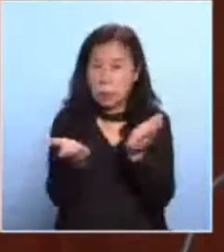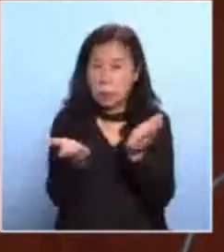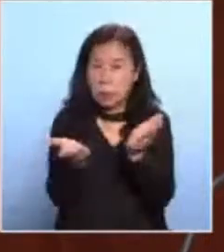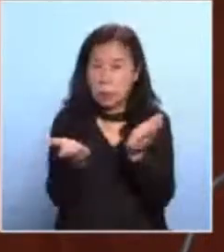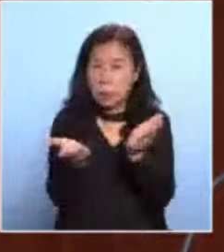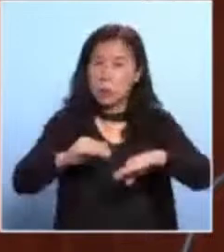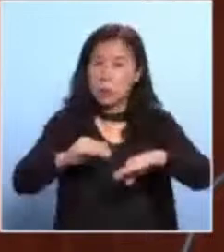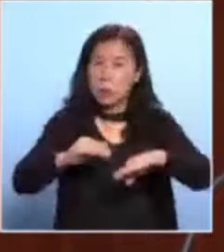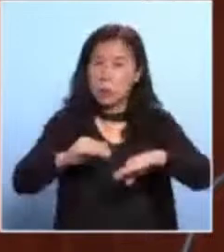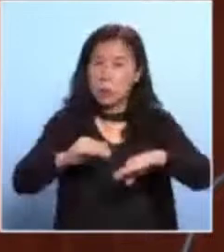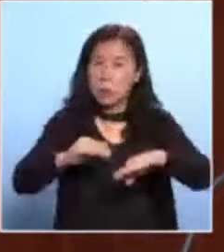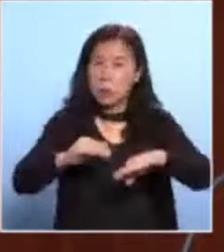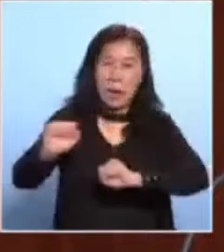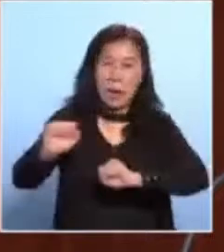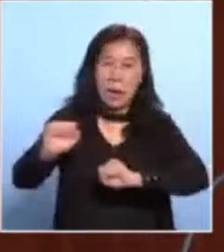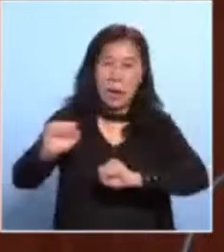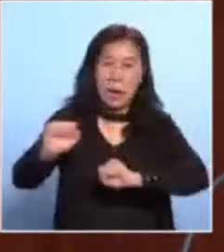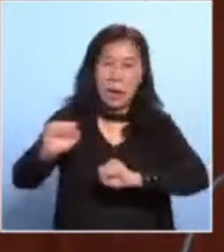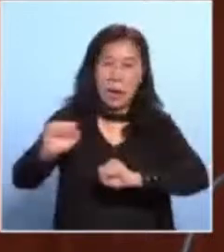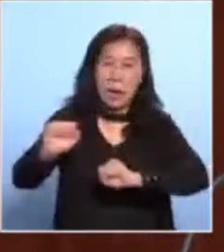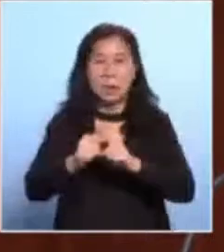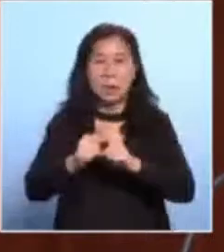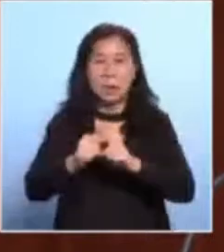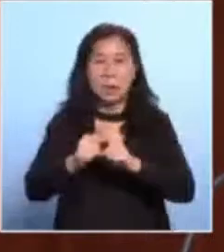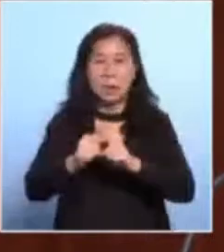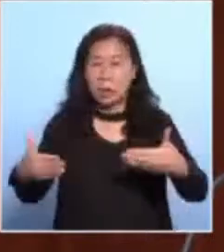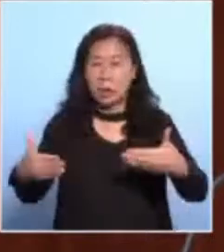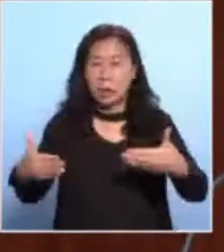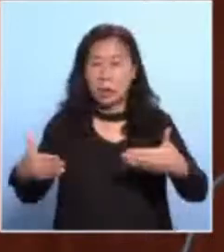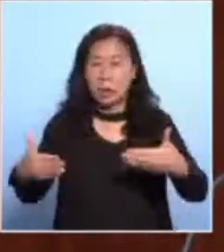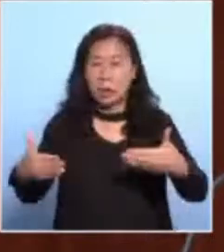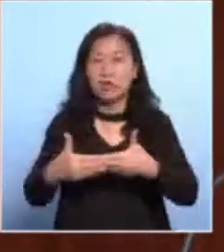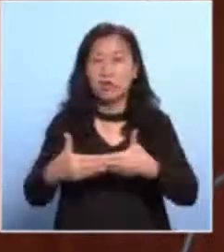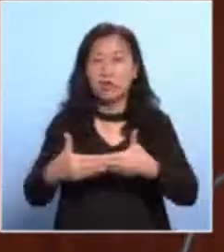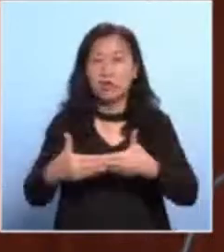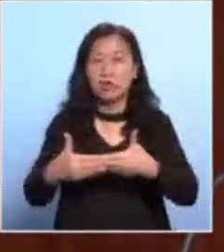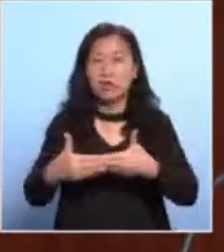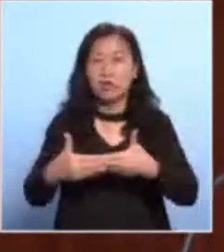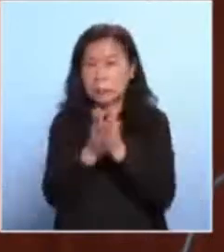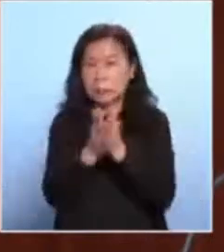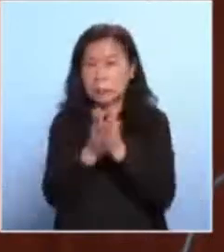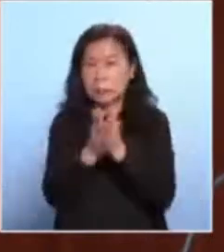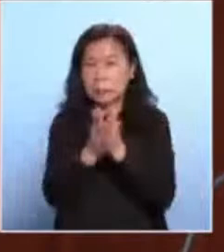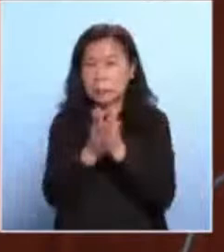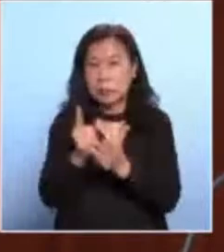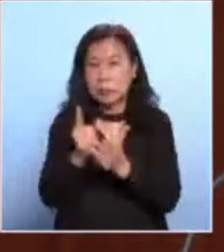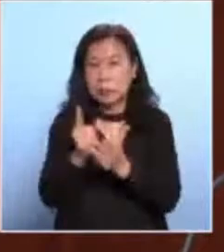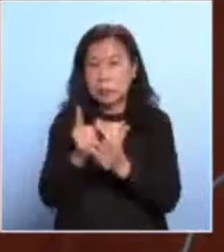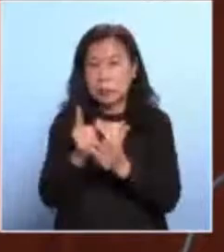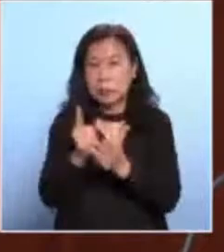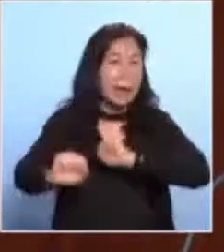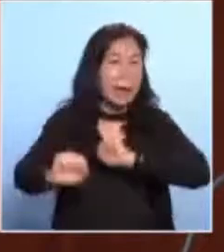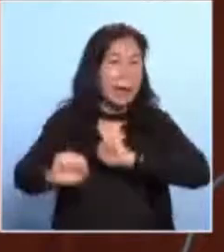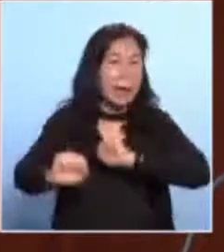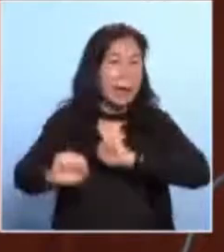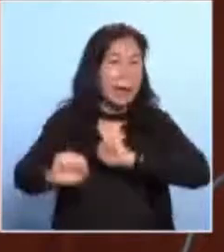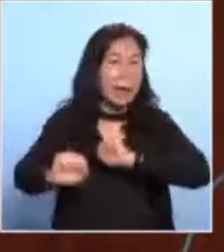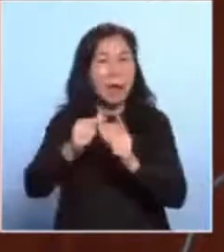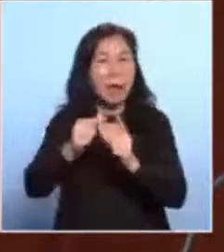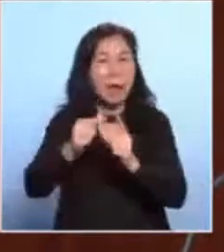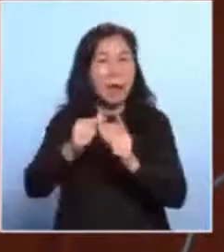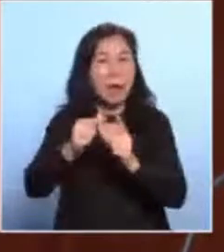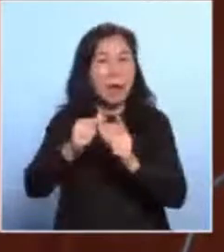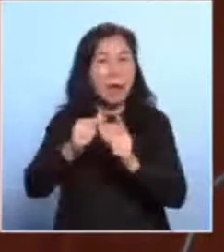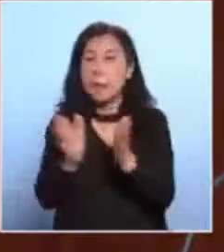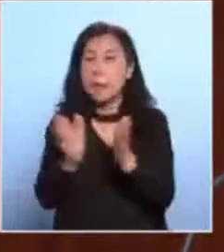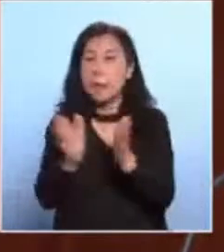Strategy. The Transport and Logistics Bureau, or the TLB, will publish an action plan later this year to enhance high-end